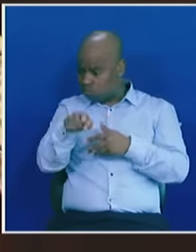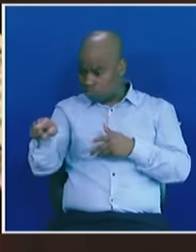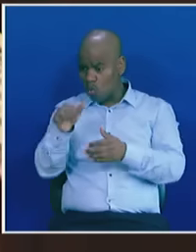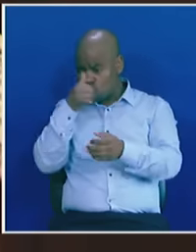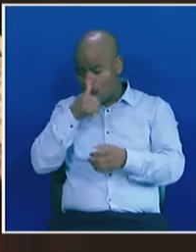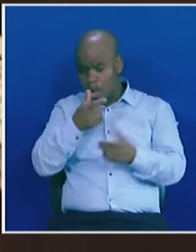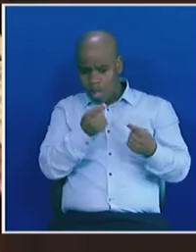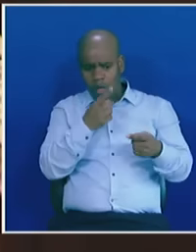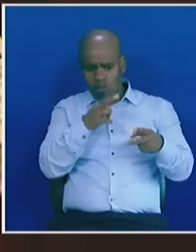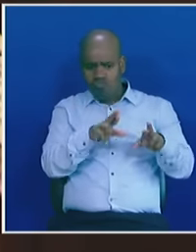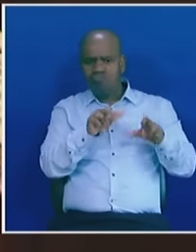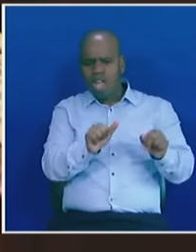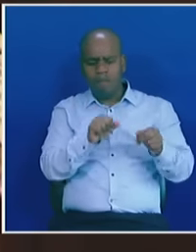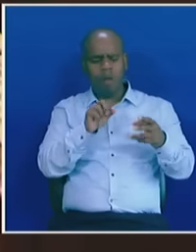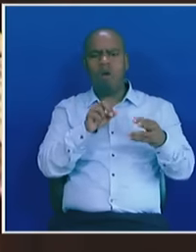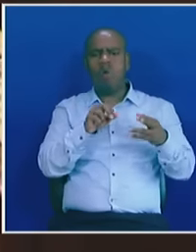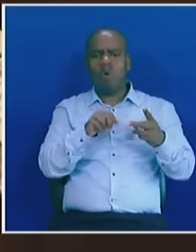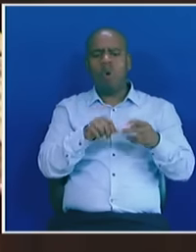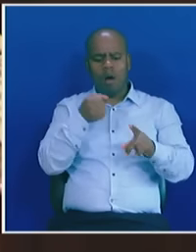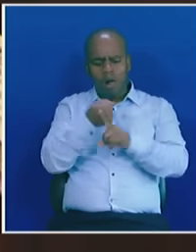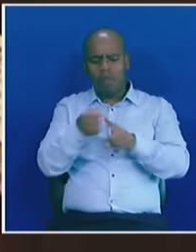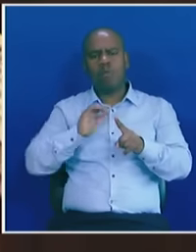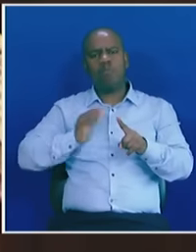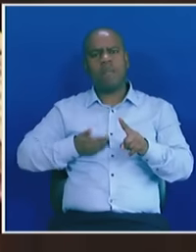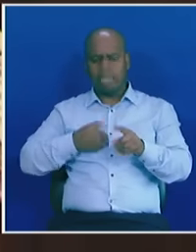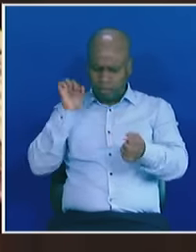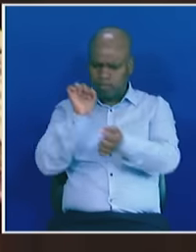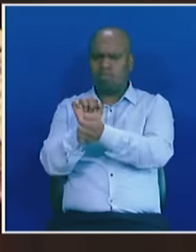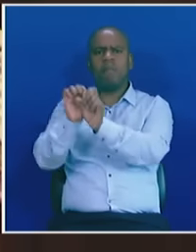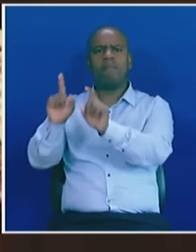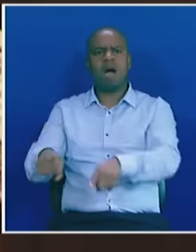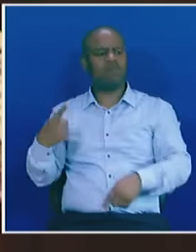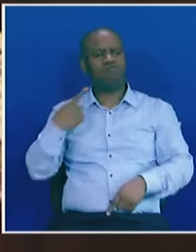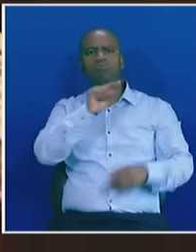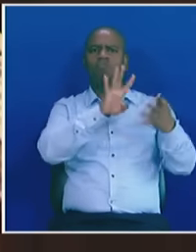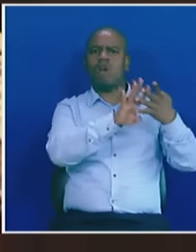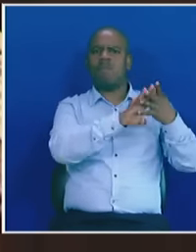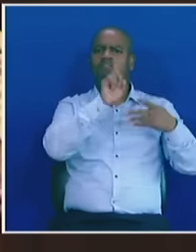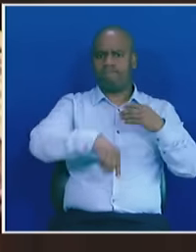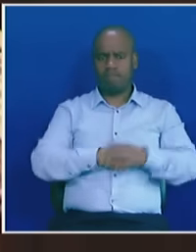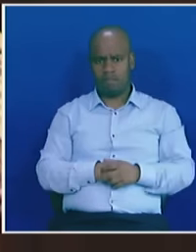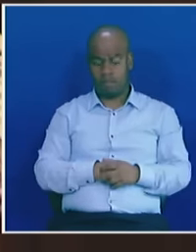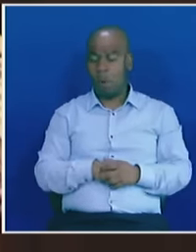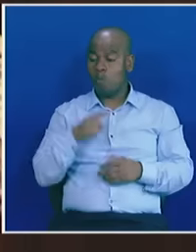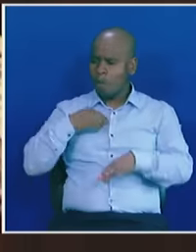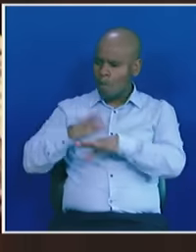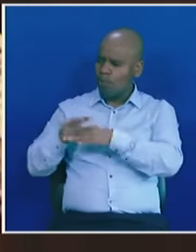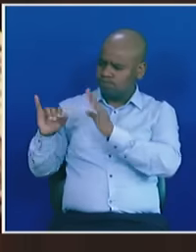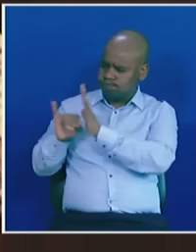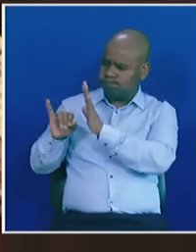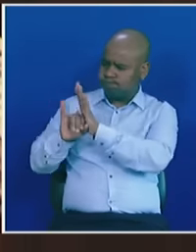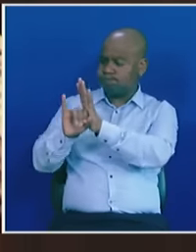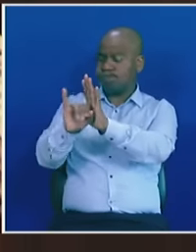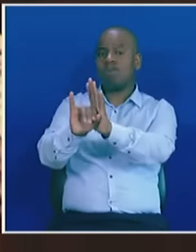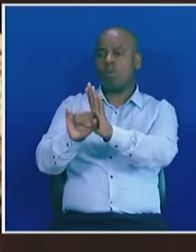kubi mababoshwe bavalelwe emajele. Our law enforcement agencies continue to identify measures to deal